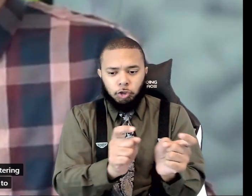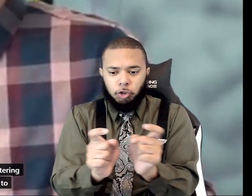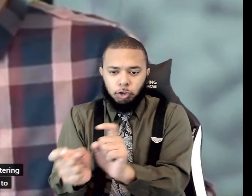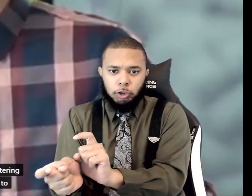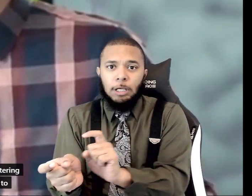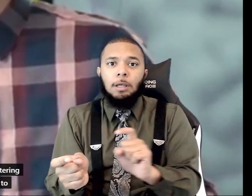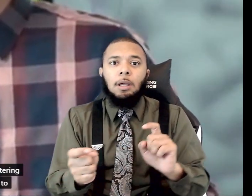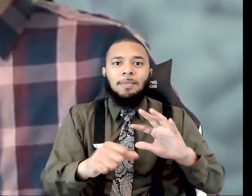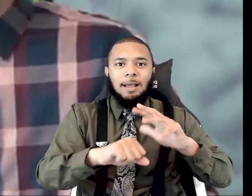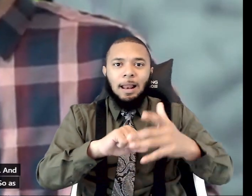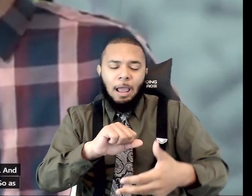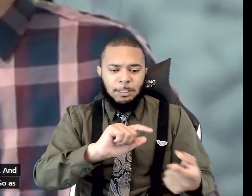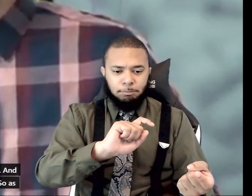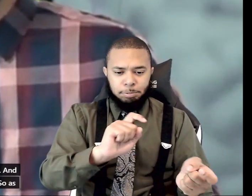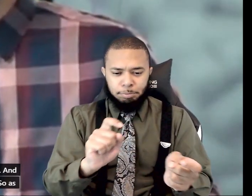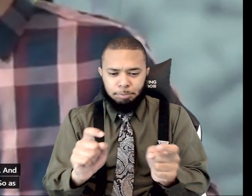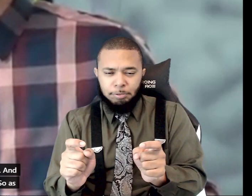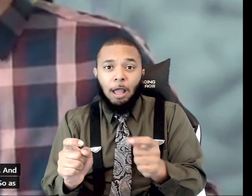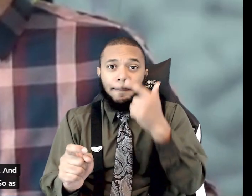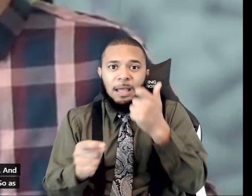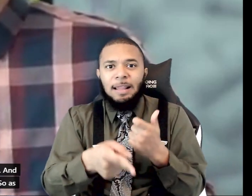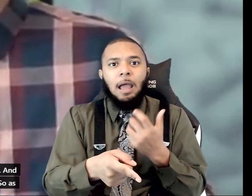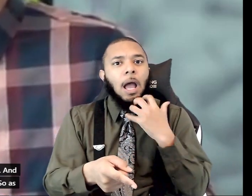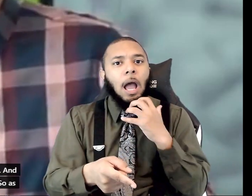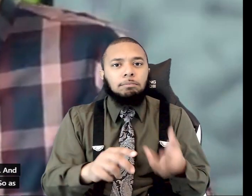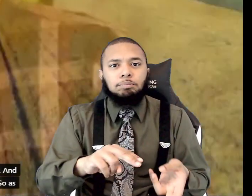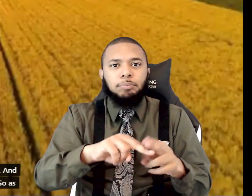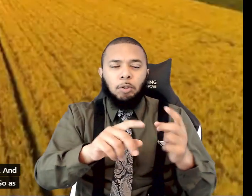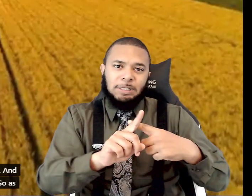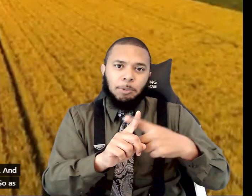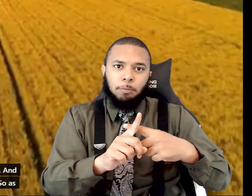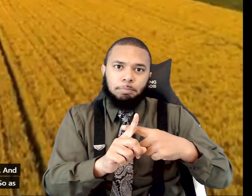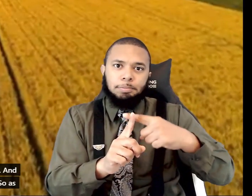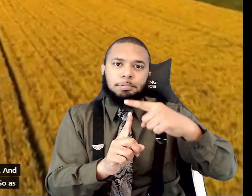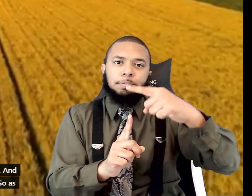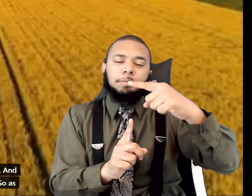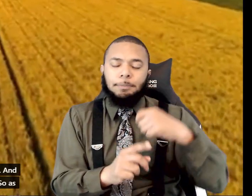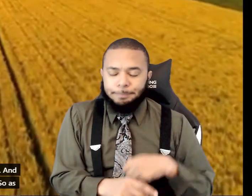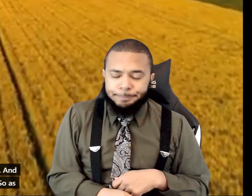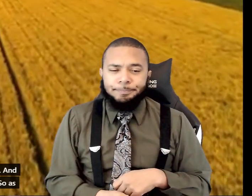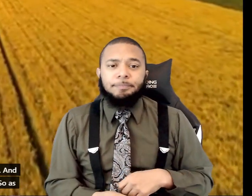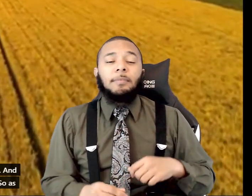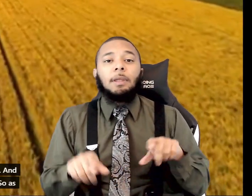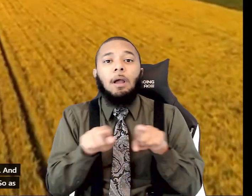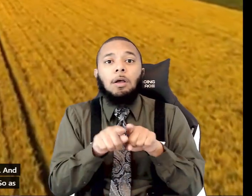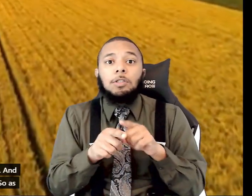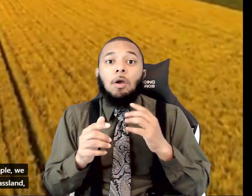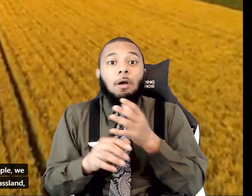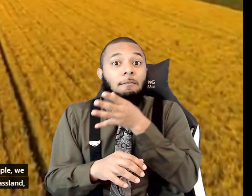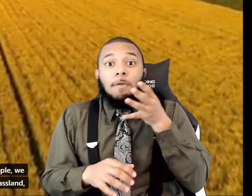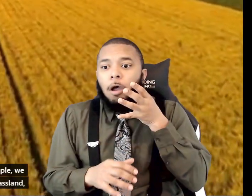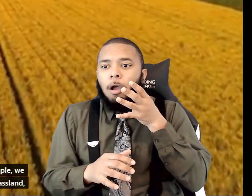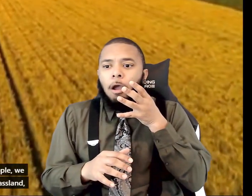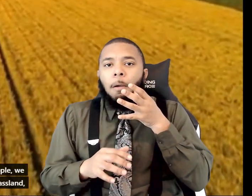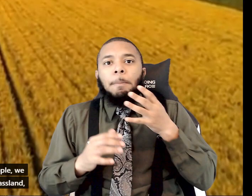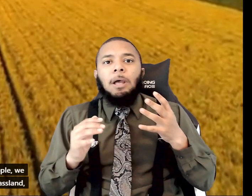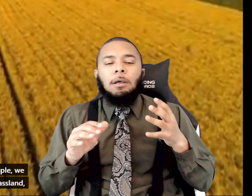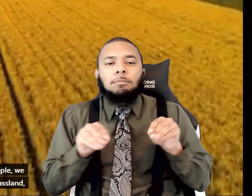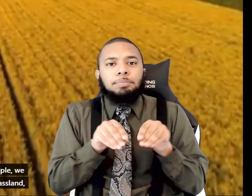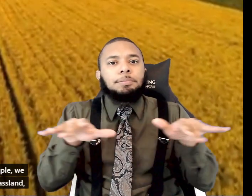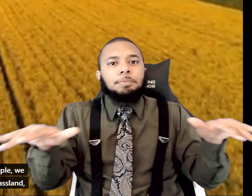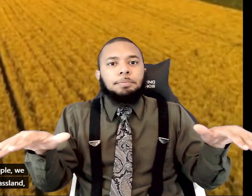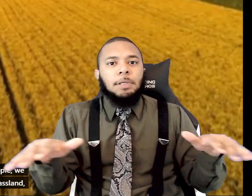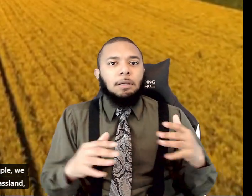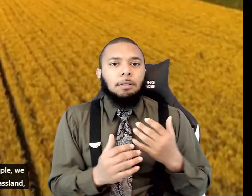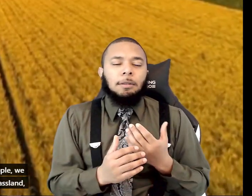climate, due to the warming of the atmosphere. And then the spread of agriculture. So as we grow more crops